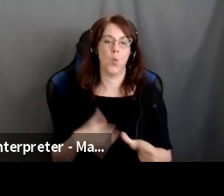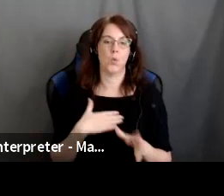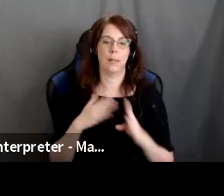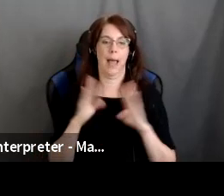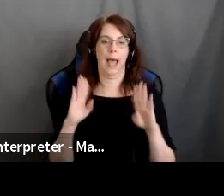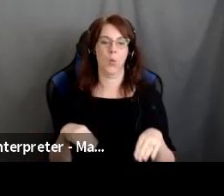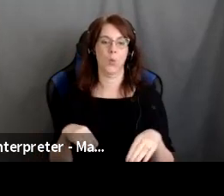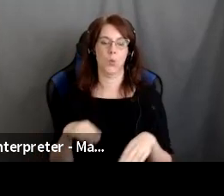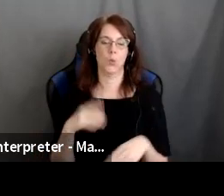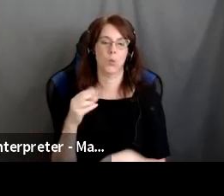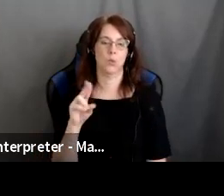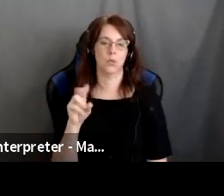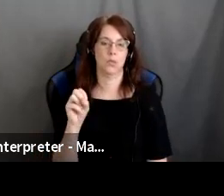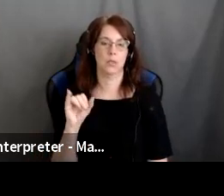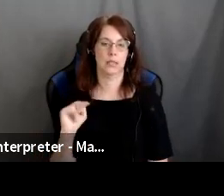Yeah.